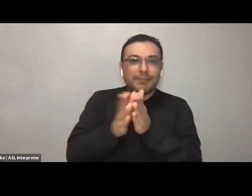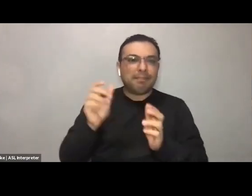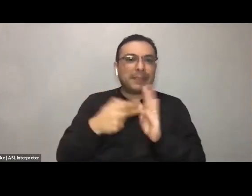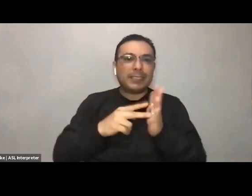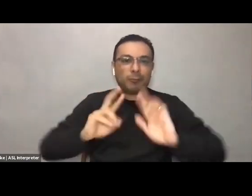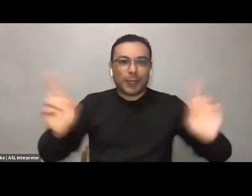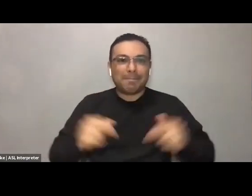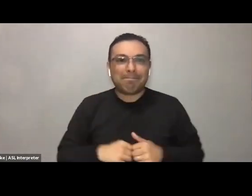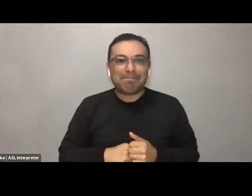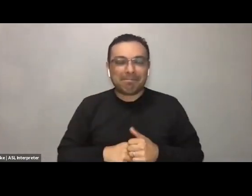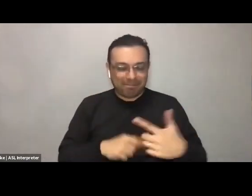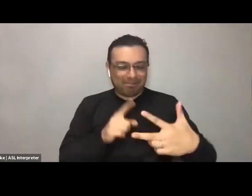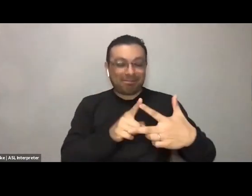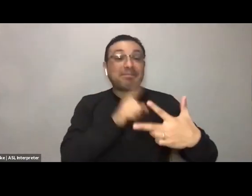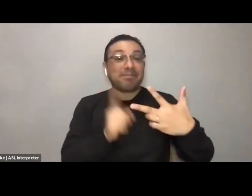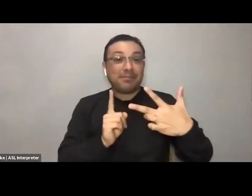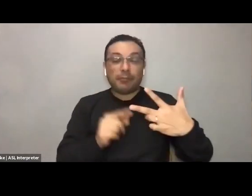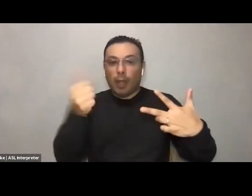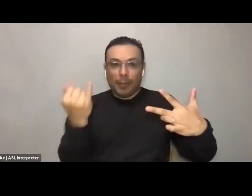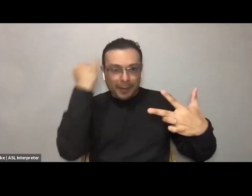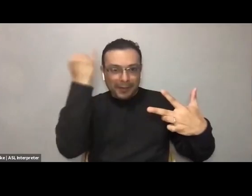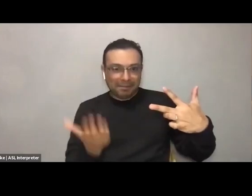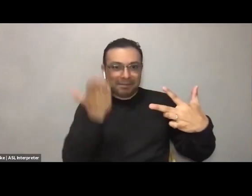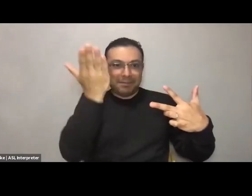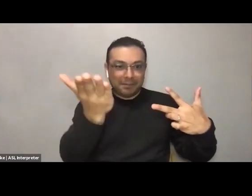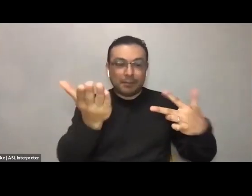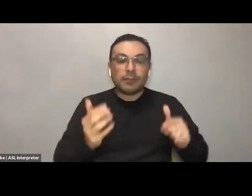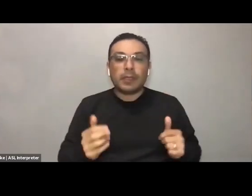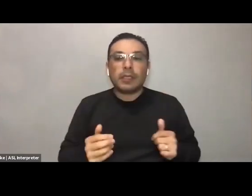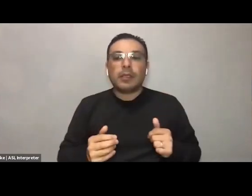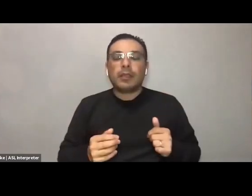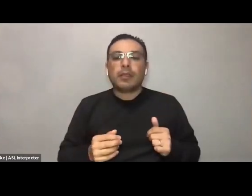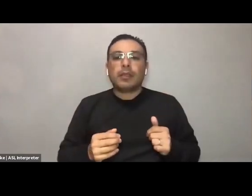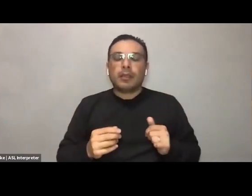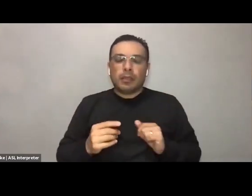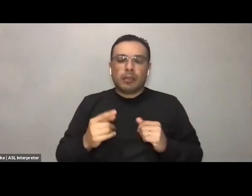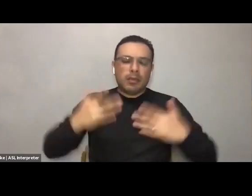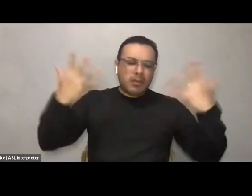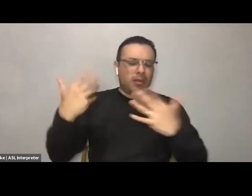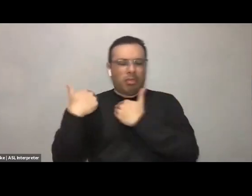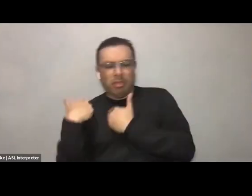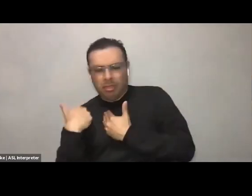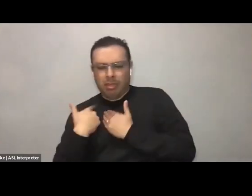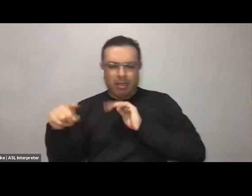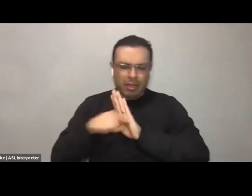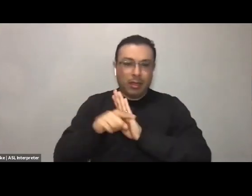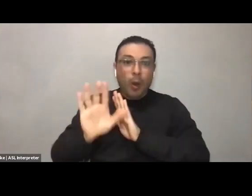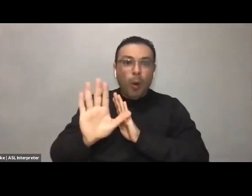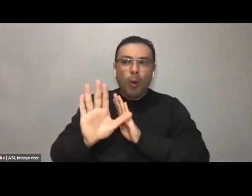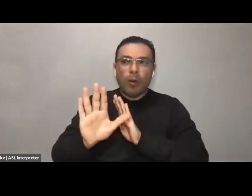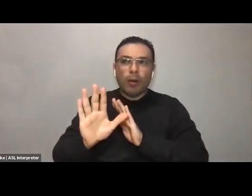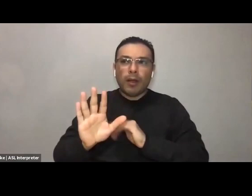the advantages. The virtual remote or remote programming environment provides lots of new challenges.